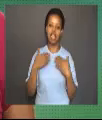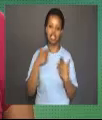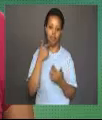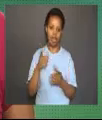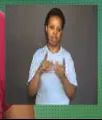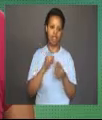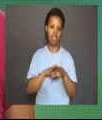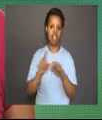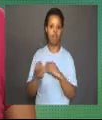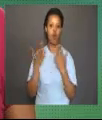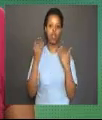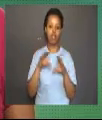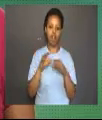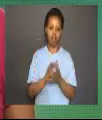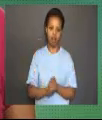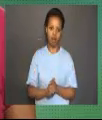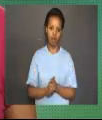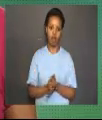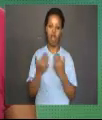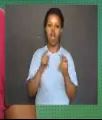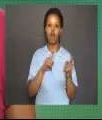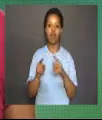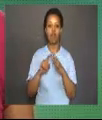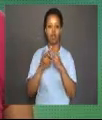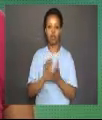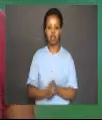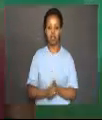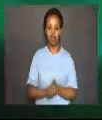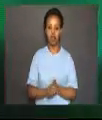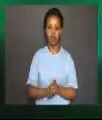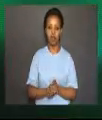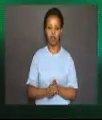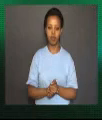interesting lesson. Let us get started.